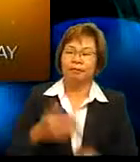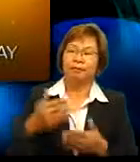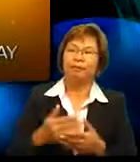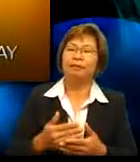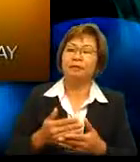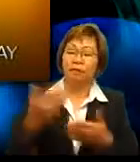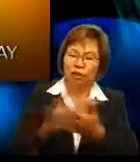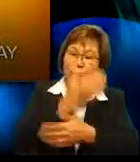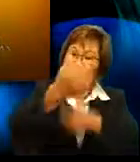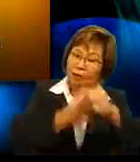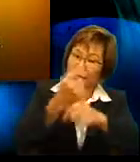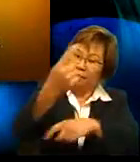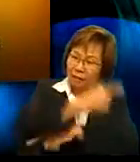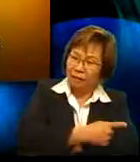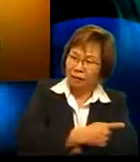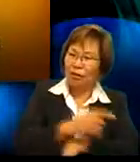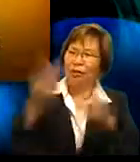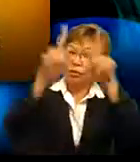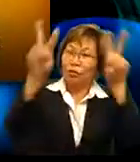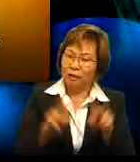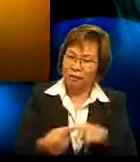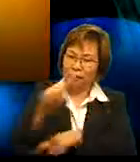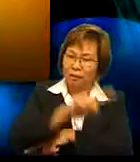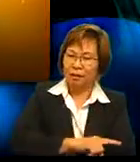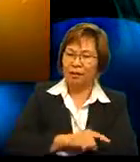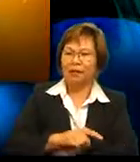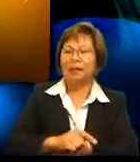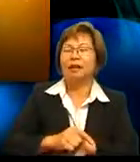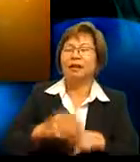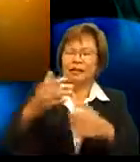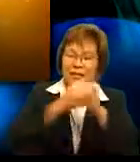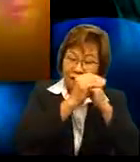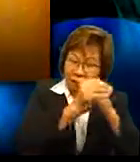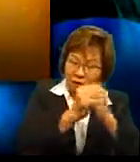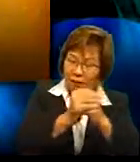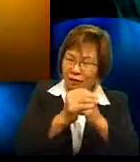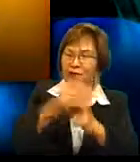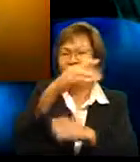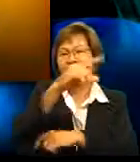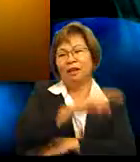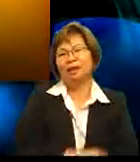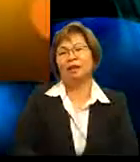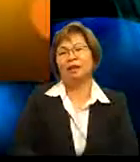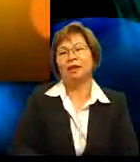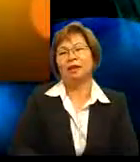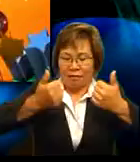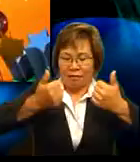New Year's Day, Valentine's Day, Chinese New Year, and Hari Raya Idul